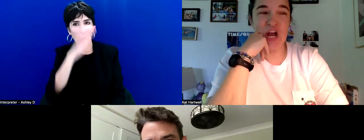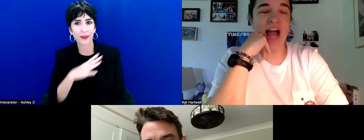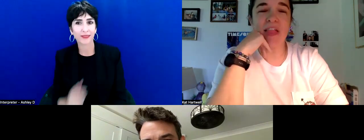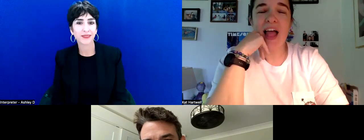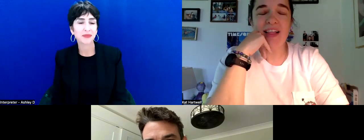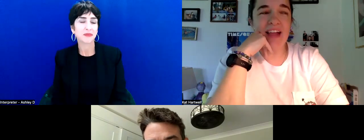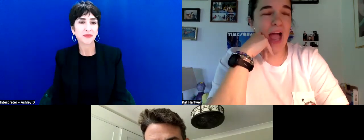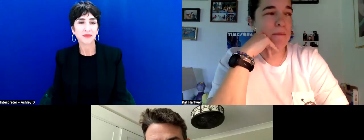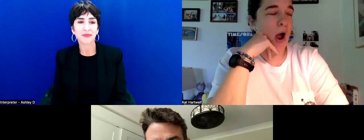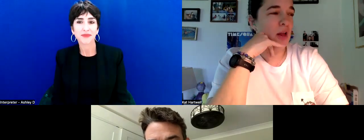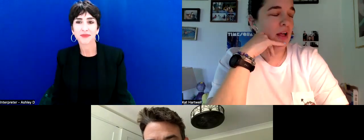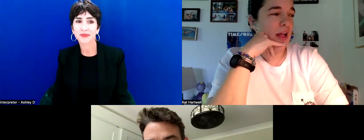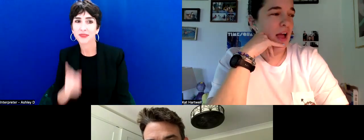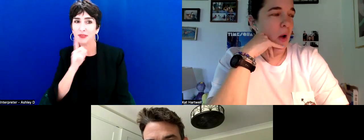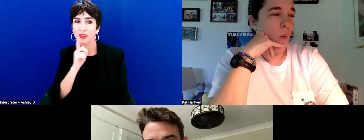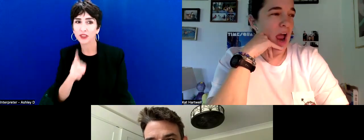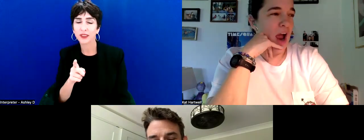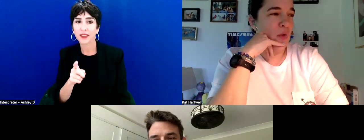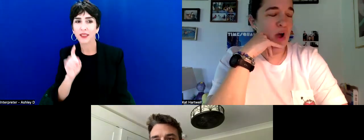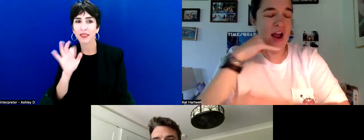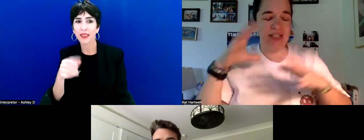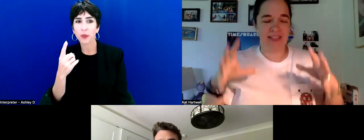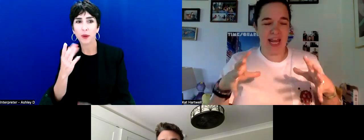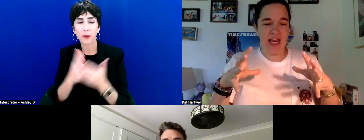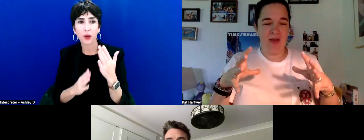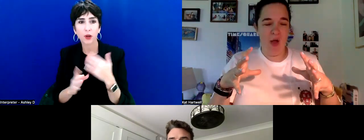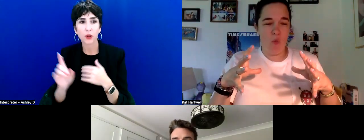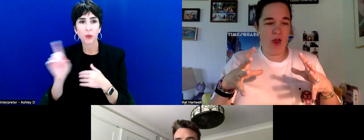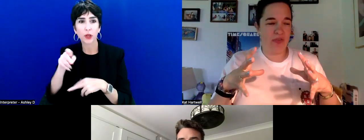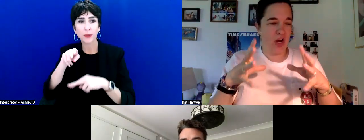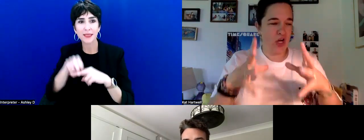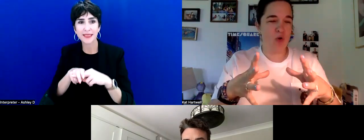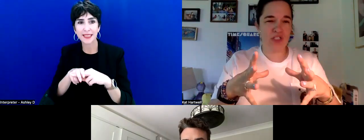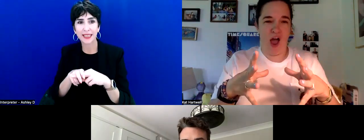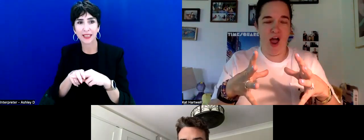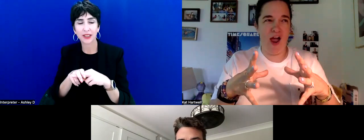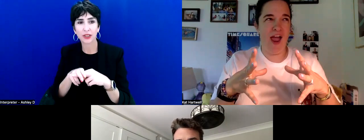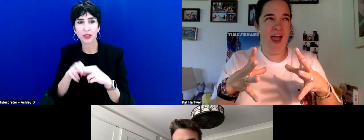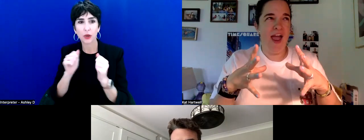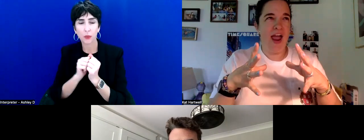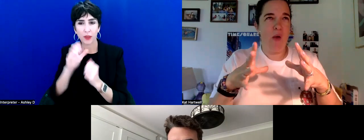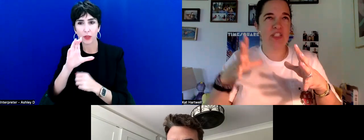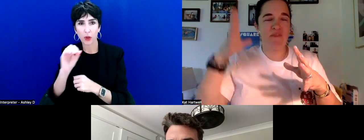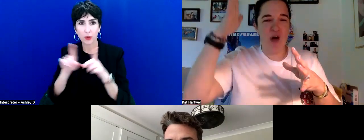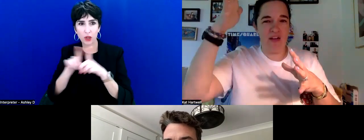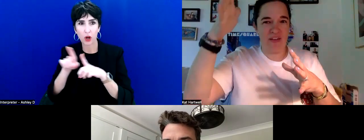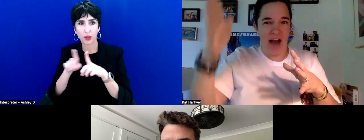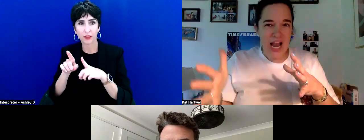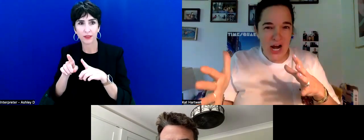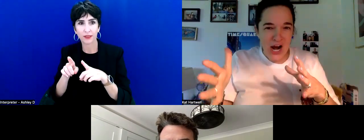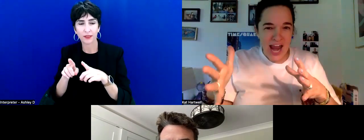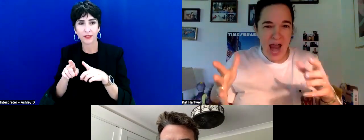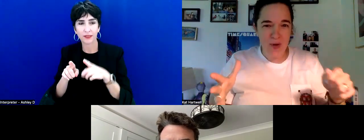For sure, like that part where you were sitting with the co-star with the front